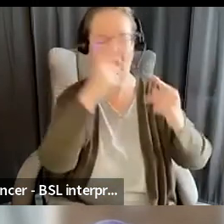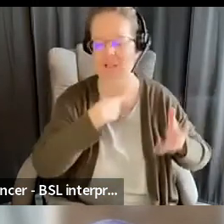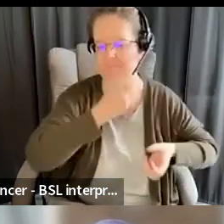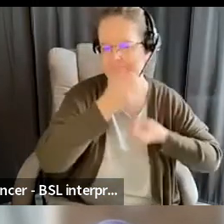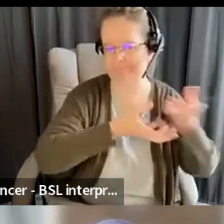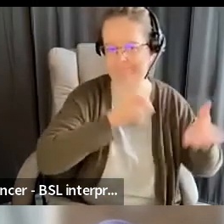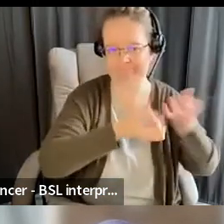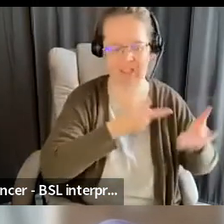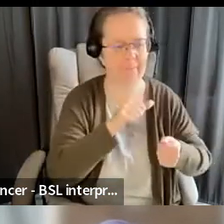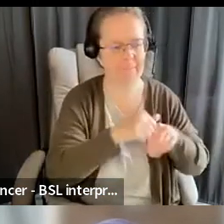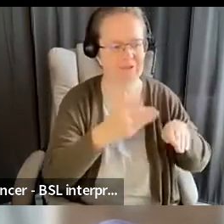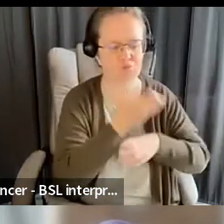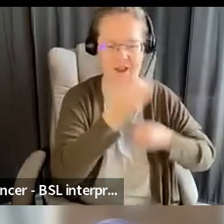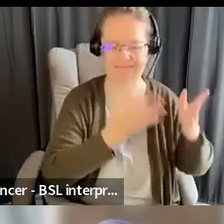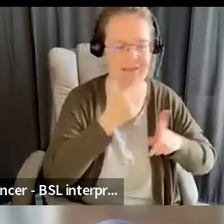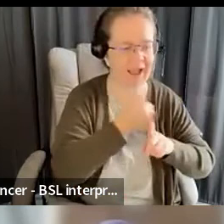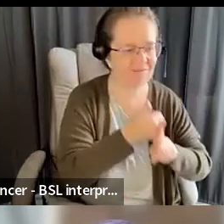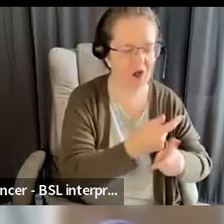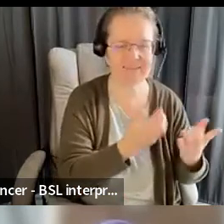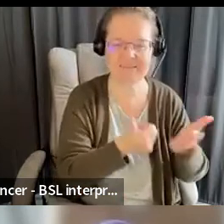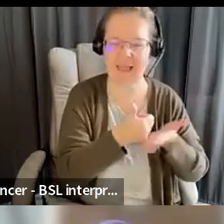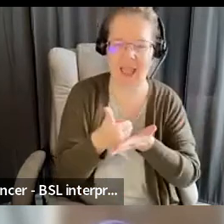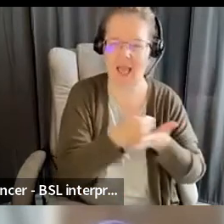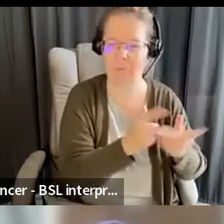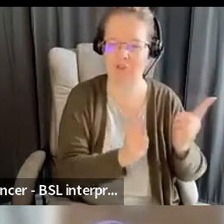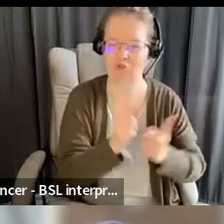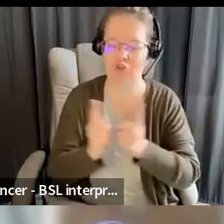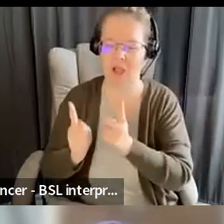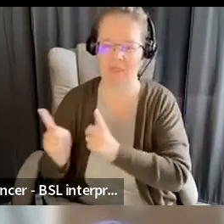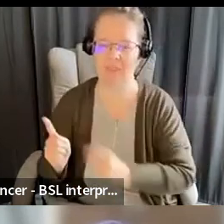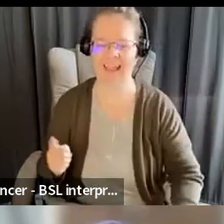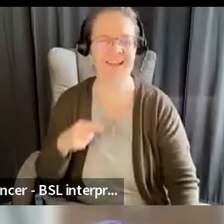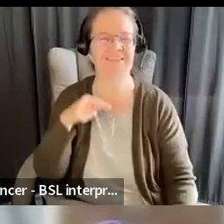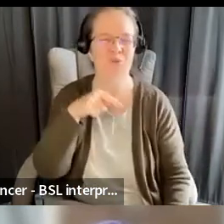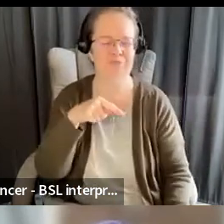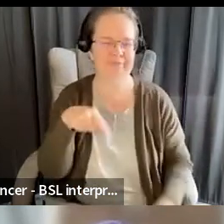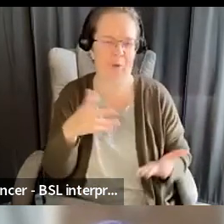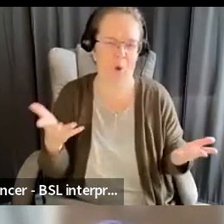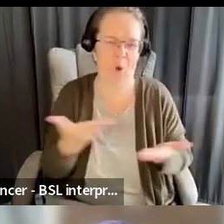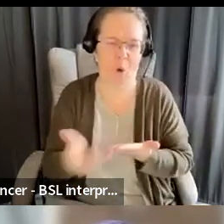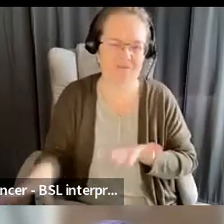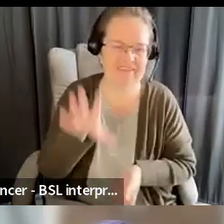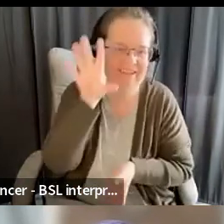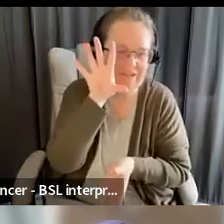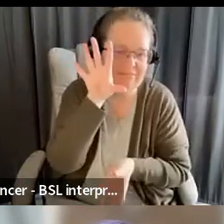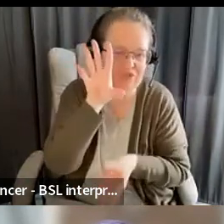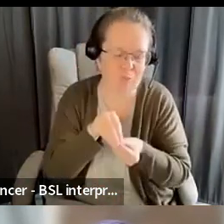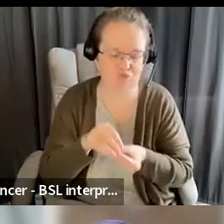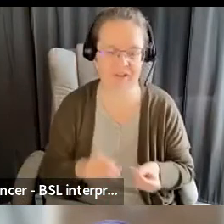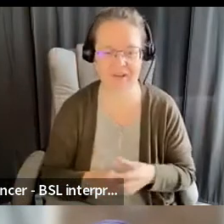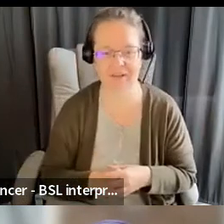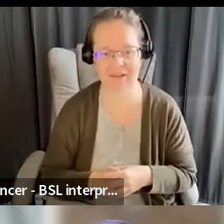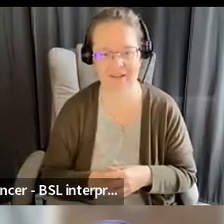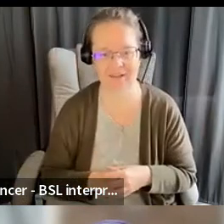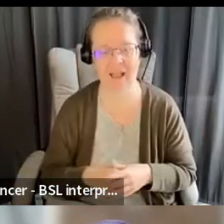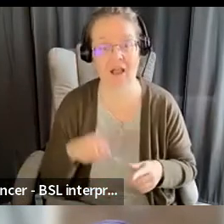best practice, giving advice to each other. So I'm just obviously just summarising here, but this is that's a